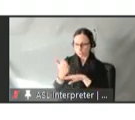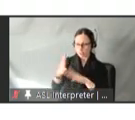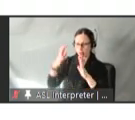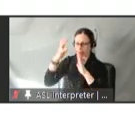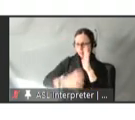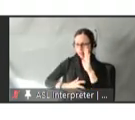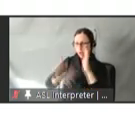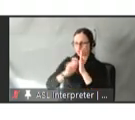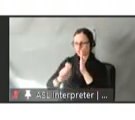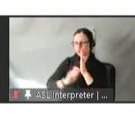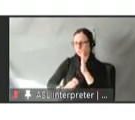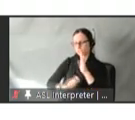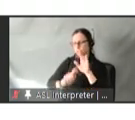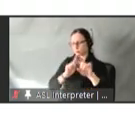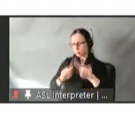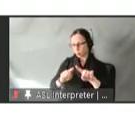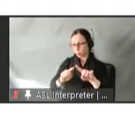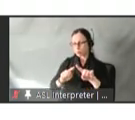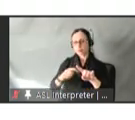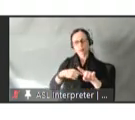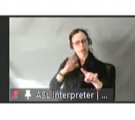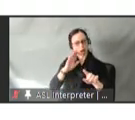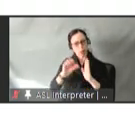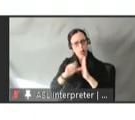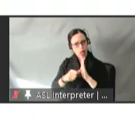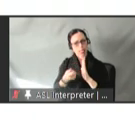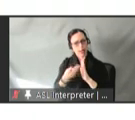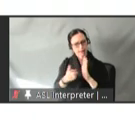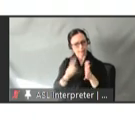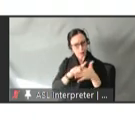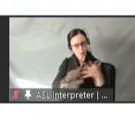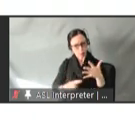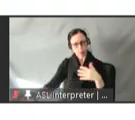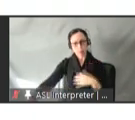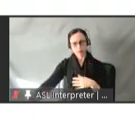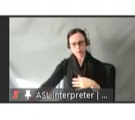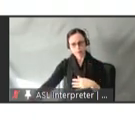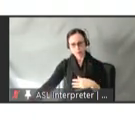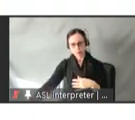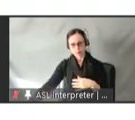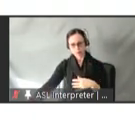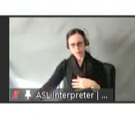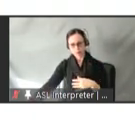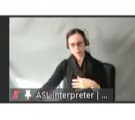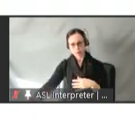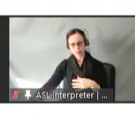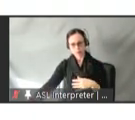written report, so I'll just highlight a few things that we're doing at AIM.